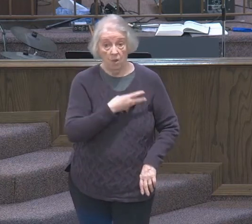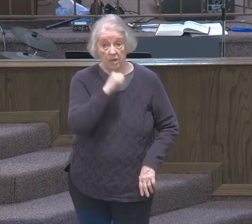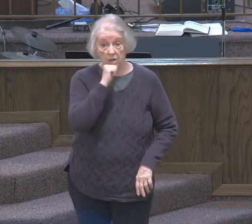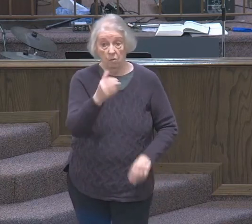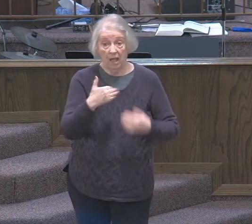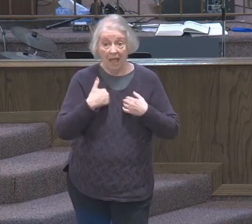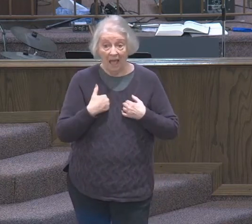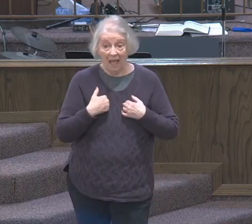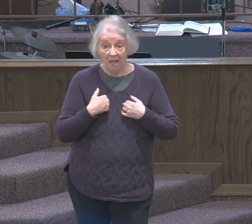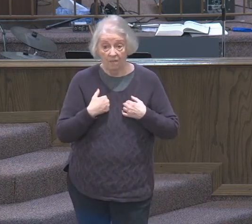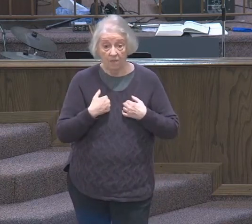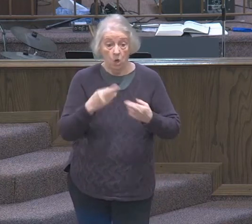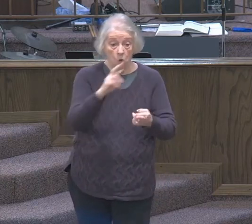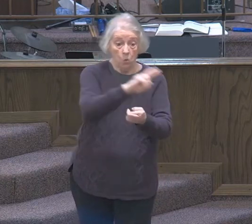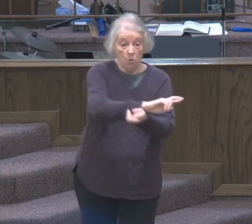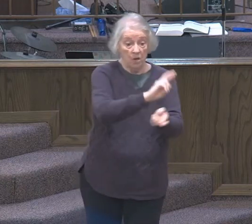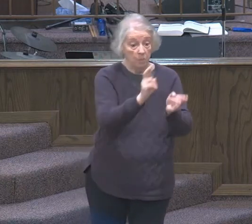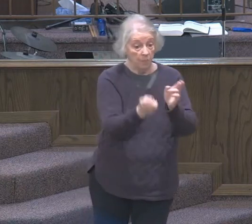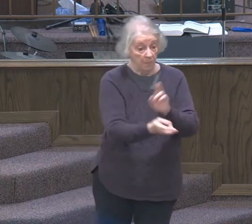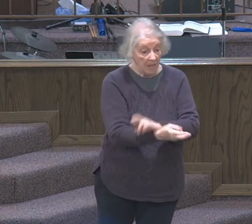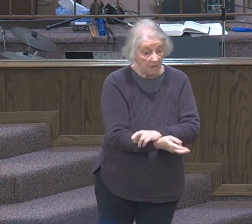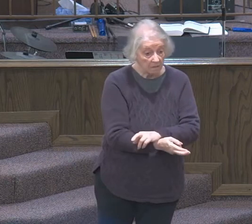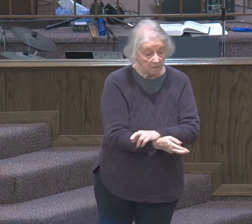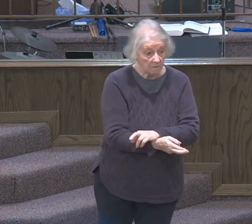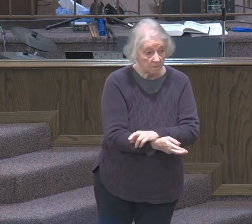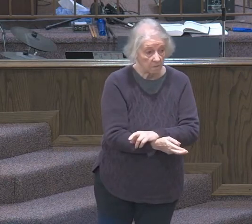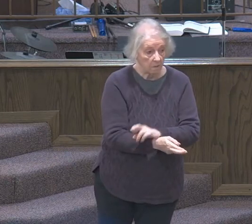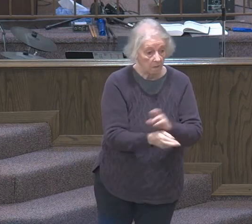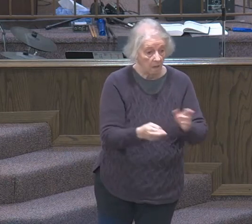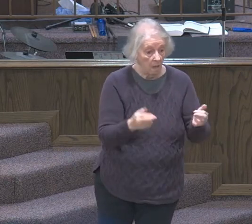unclean lips, and I am not worthy of this position."